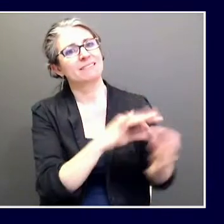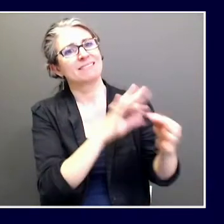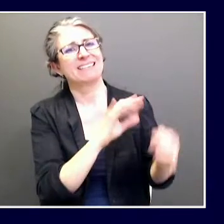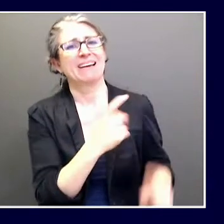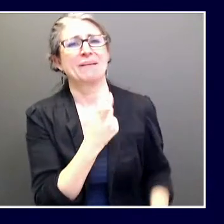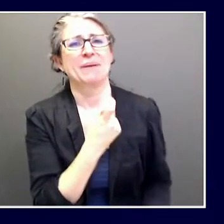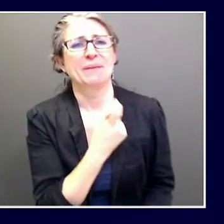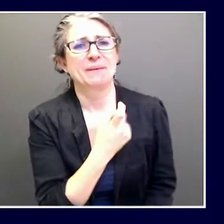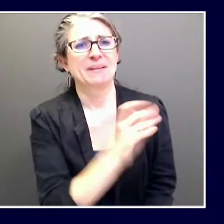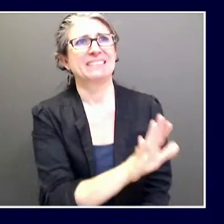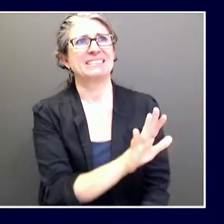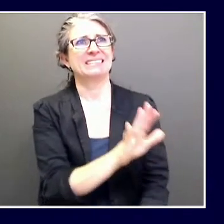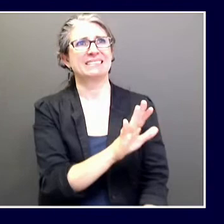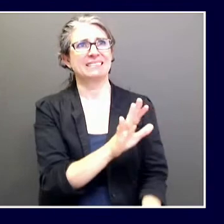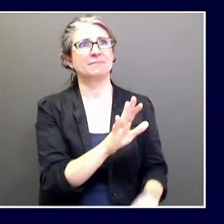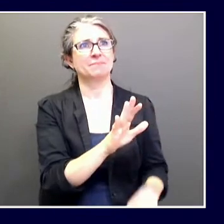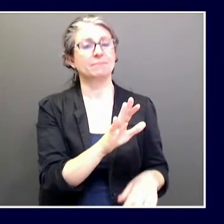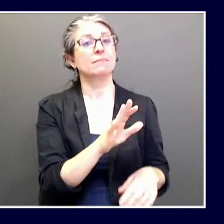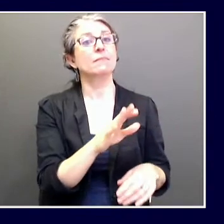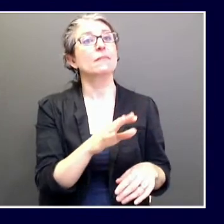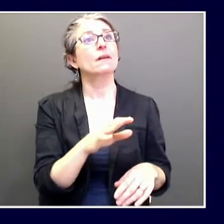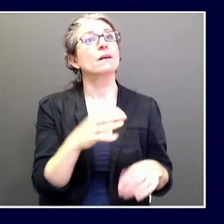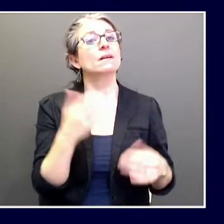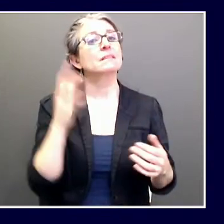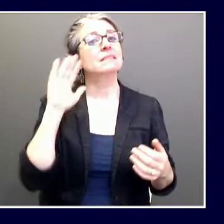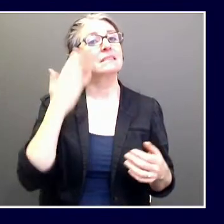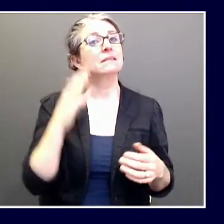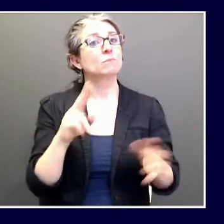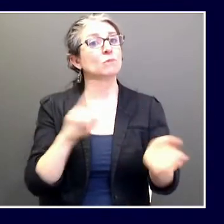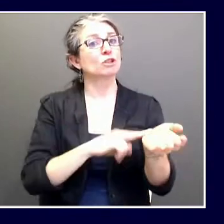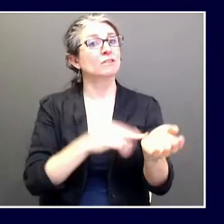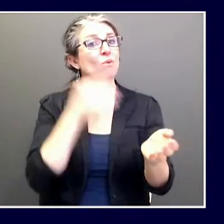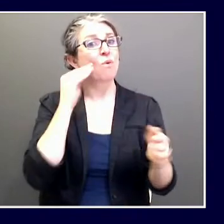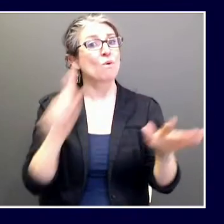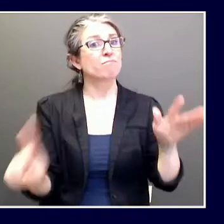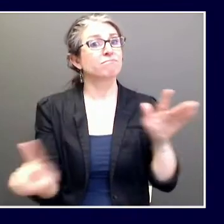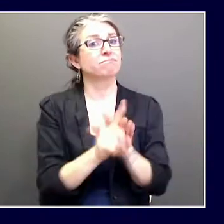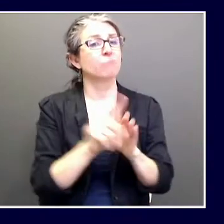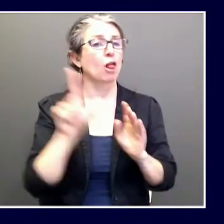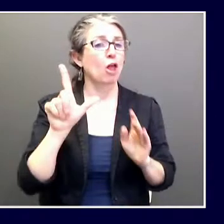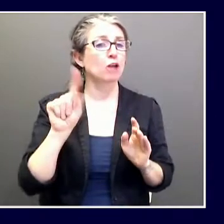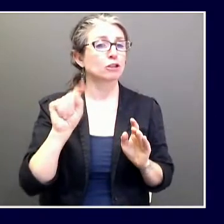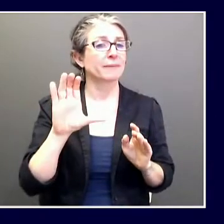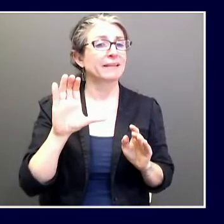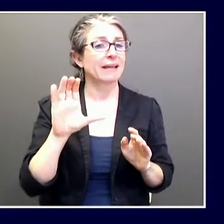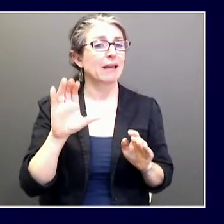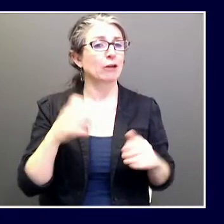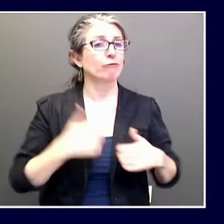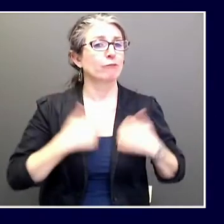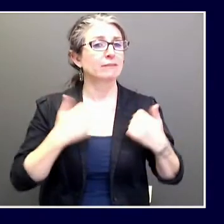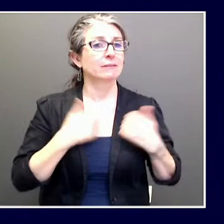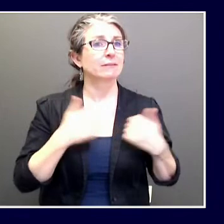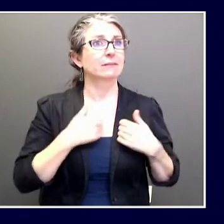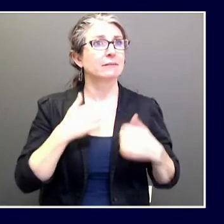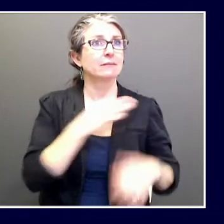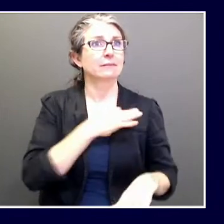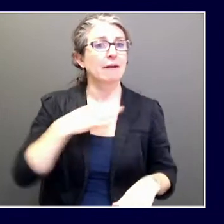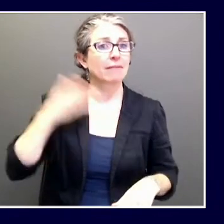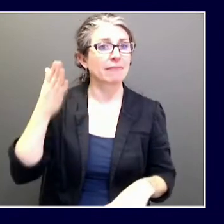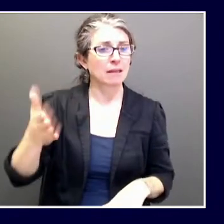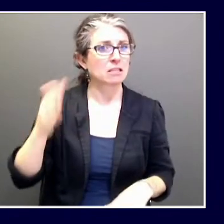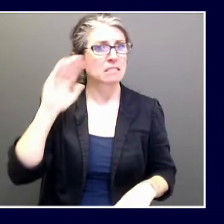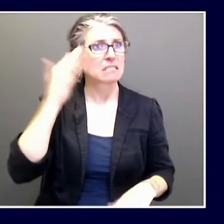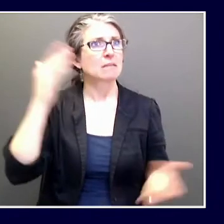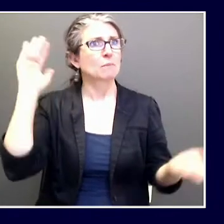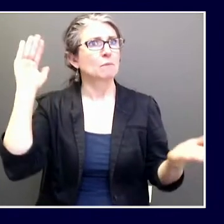care outbreaks. Since the availability of the vaccine, deaths as a percentage of cases have decreased by half.